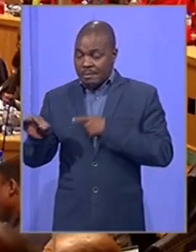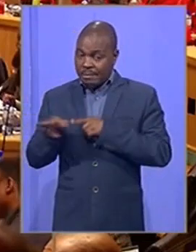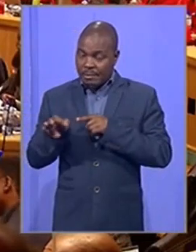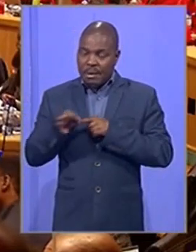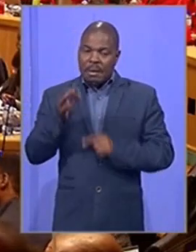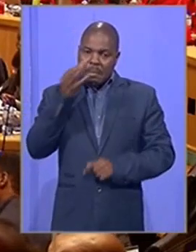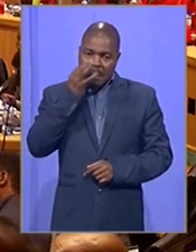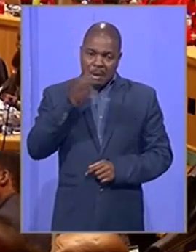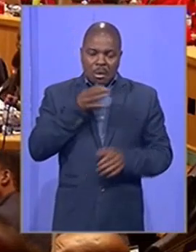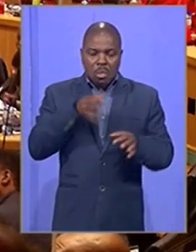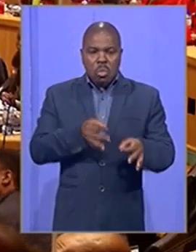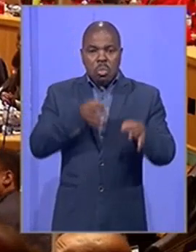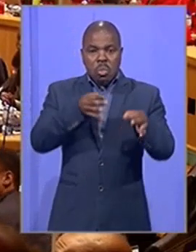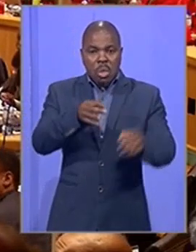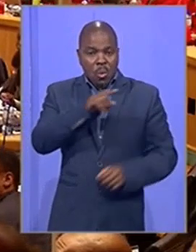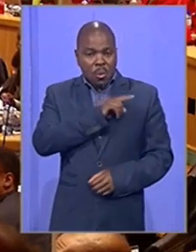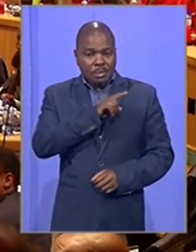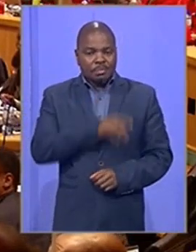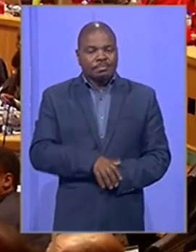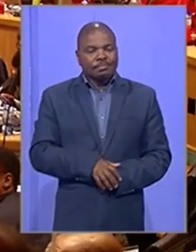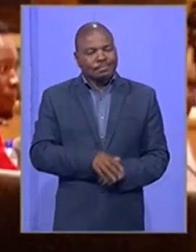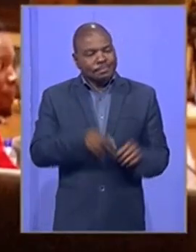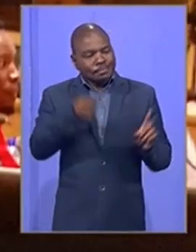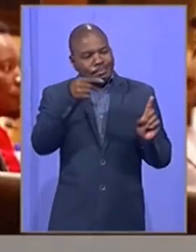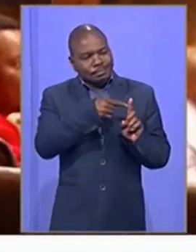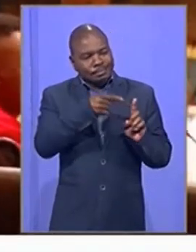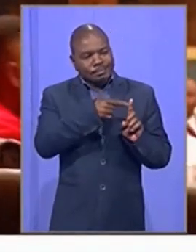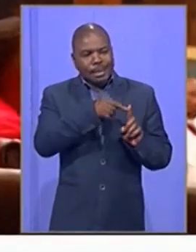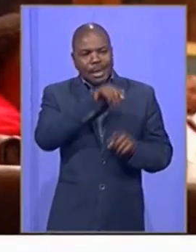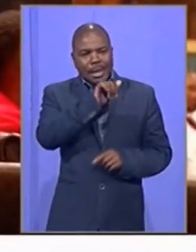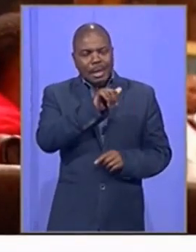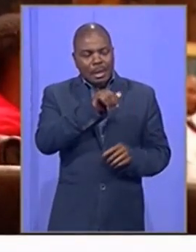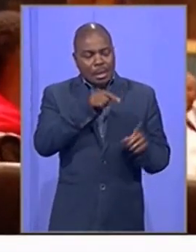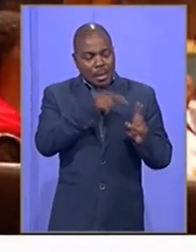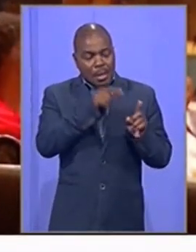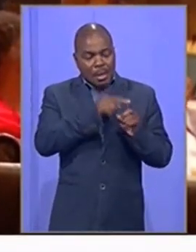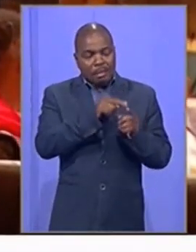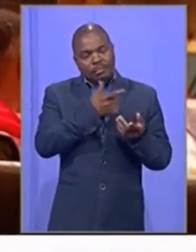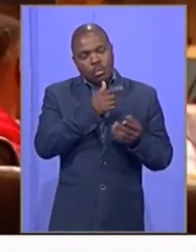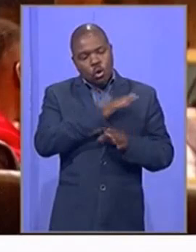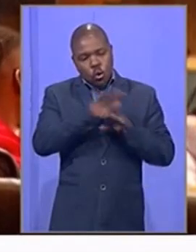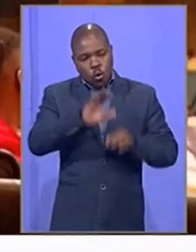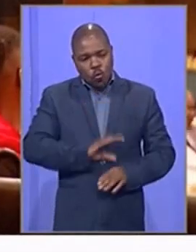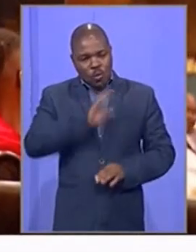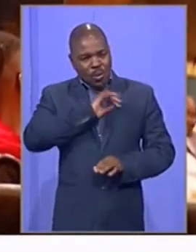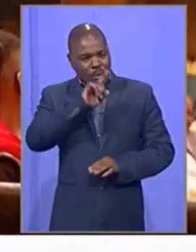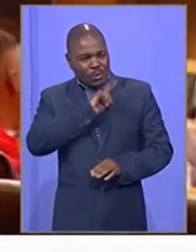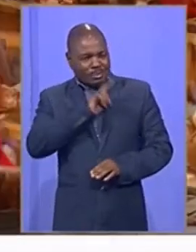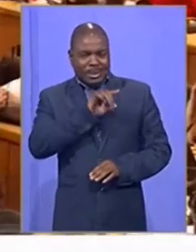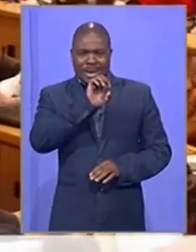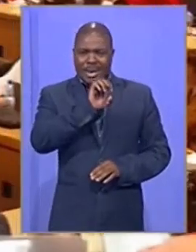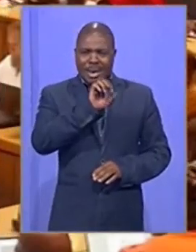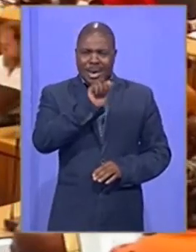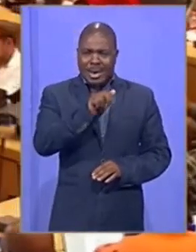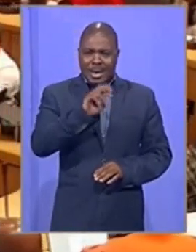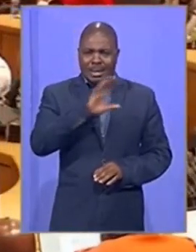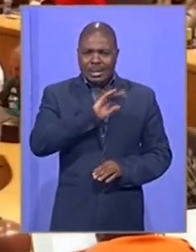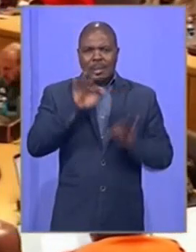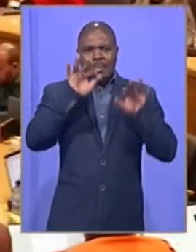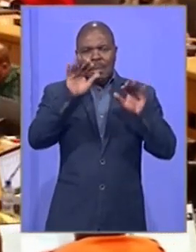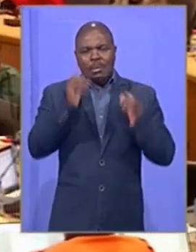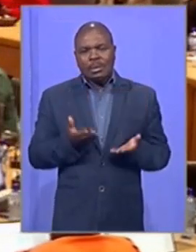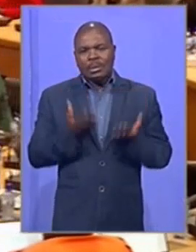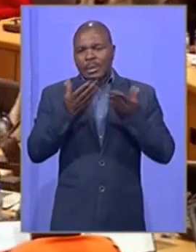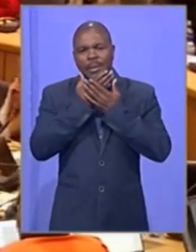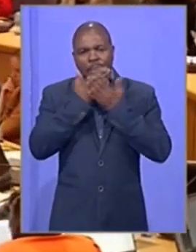e tlhotlheleditswe ke go palelwa ga ANC go rebola ditirelo tse di botoka go baagi, ditatofatso tsa go nna dinalanyana